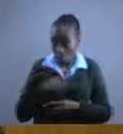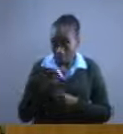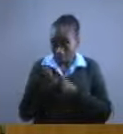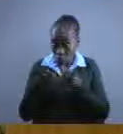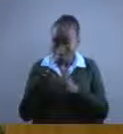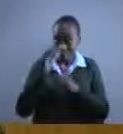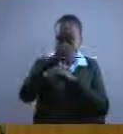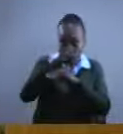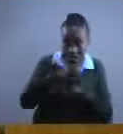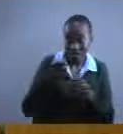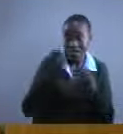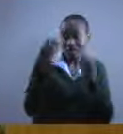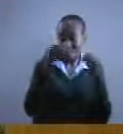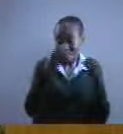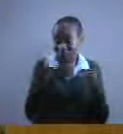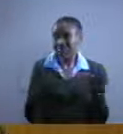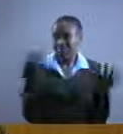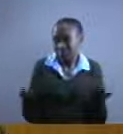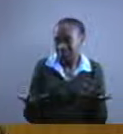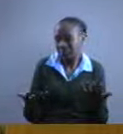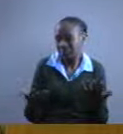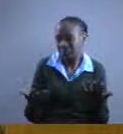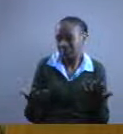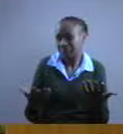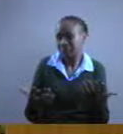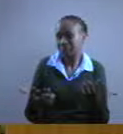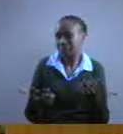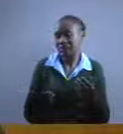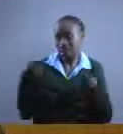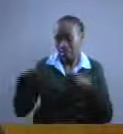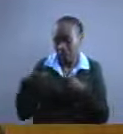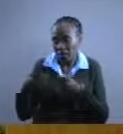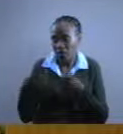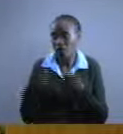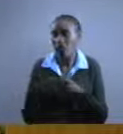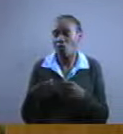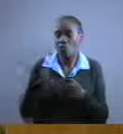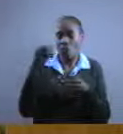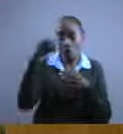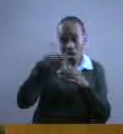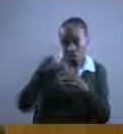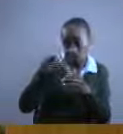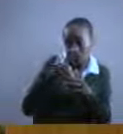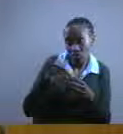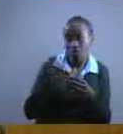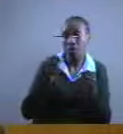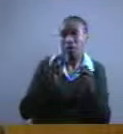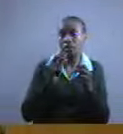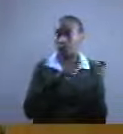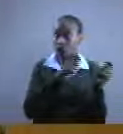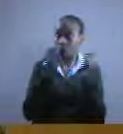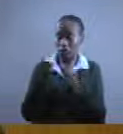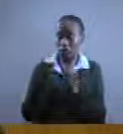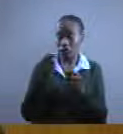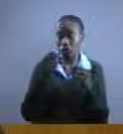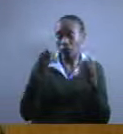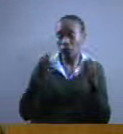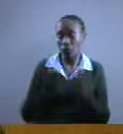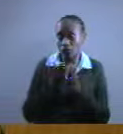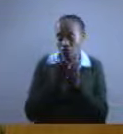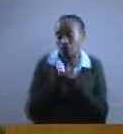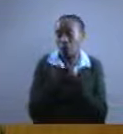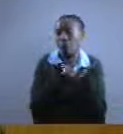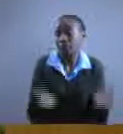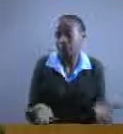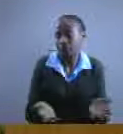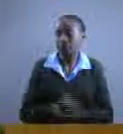foreign companies are some depreciation incentives for capital investment in shipping transport. Government has